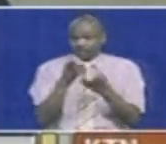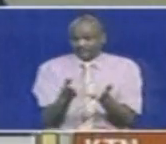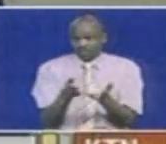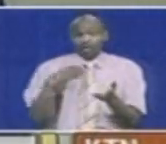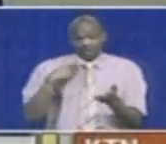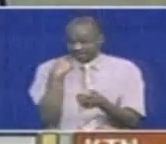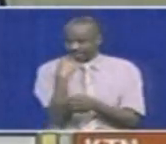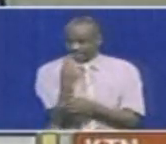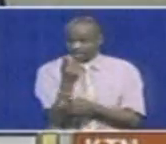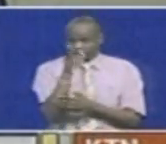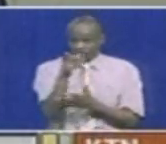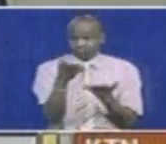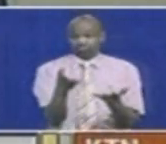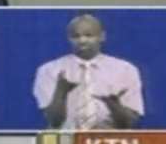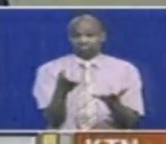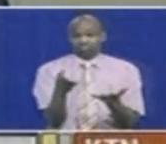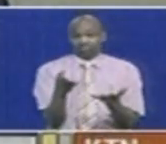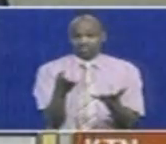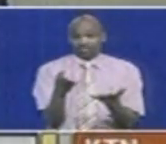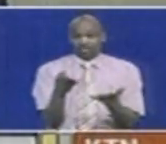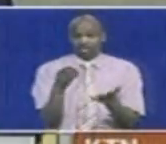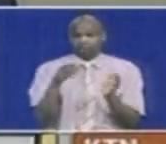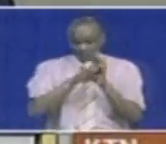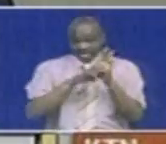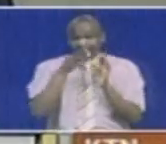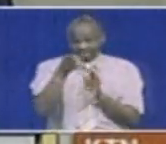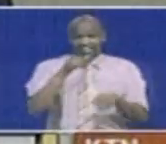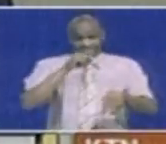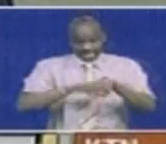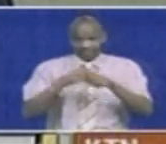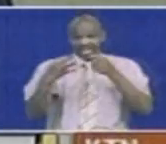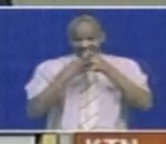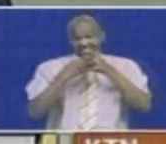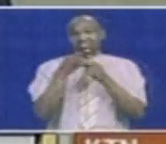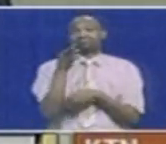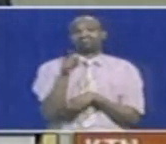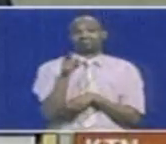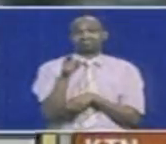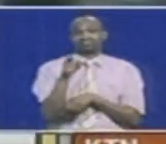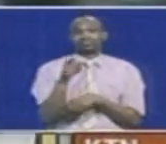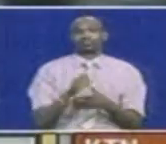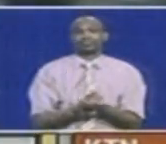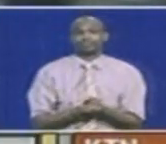makala yenyewe ambayo itakuwa yanakujia mwendo wa saa 2.